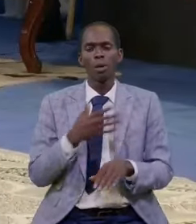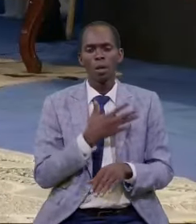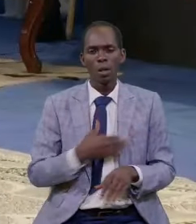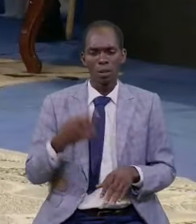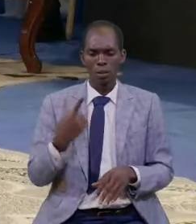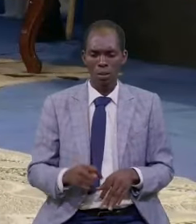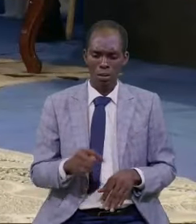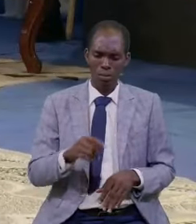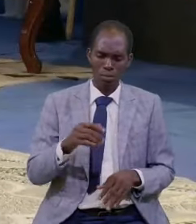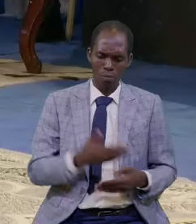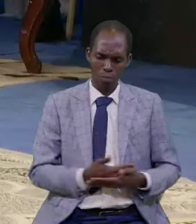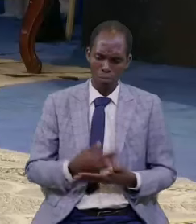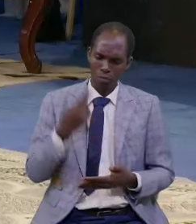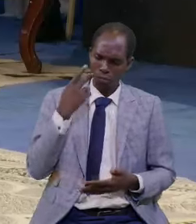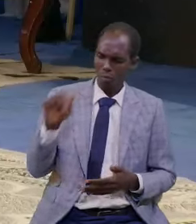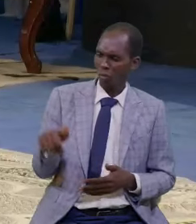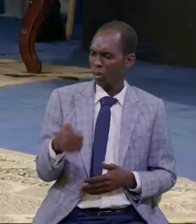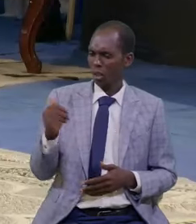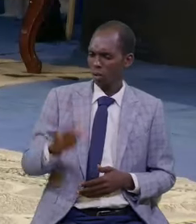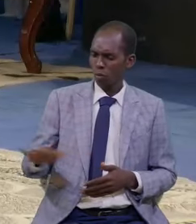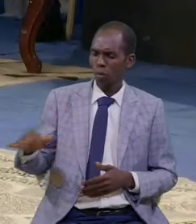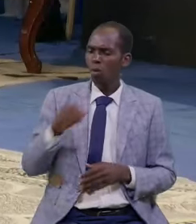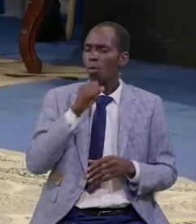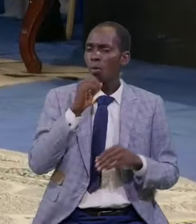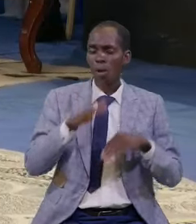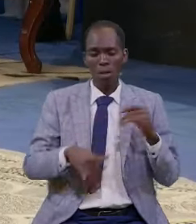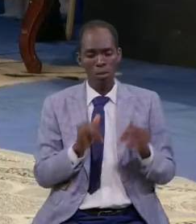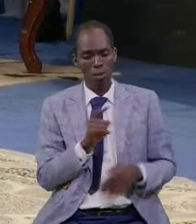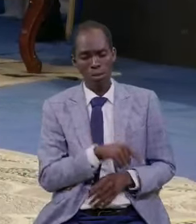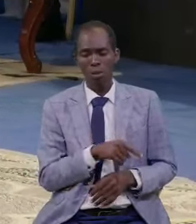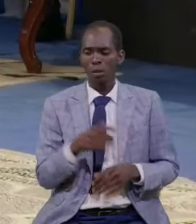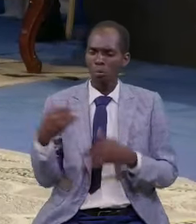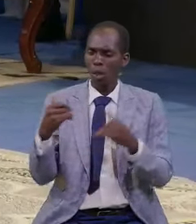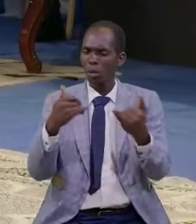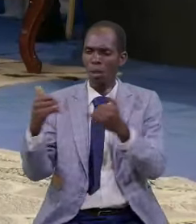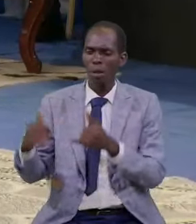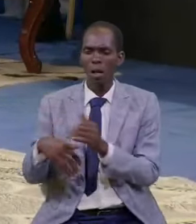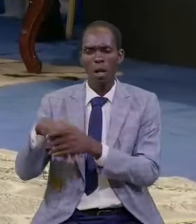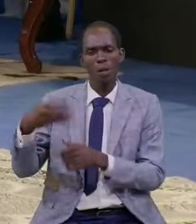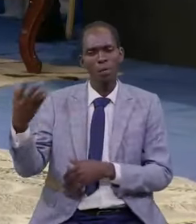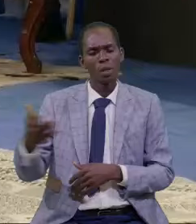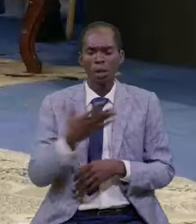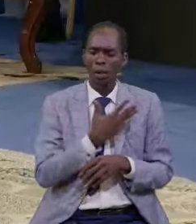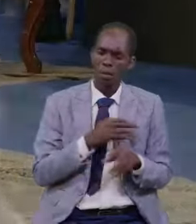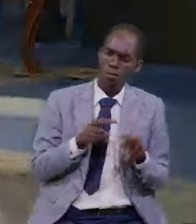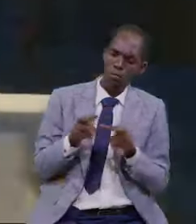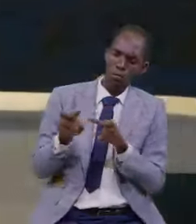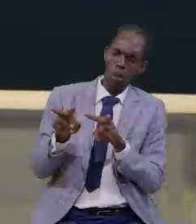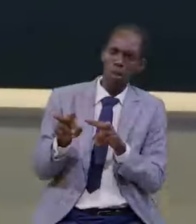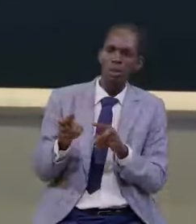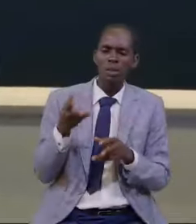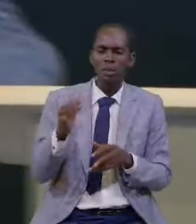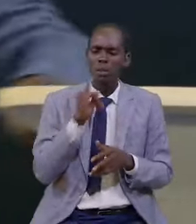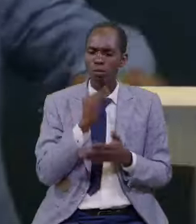children older than himself. They're playing on the field. And he's looking at them. There is a drive. There is